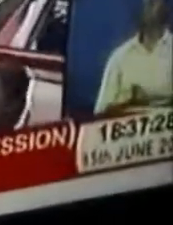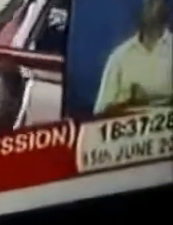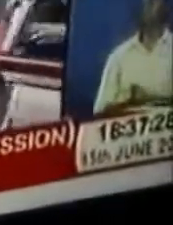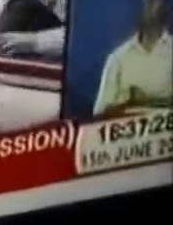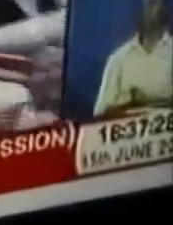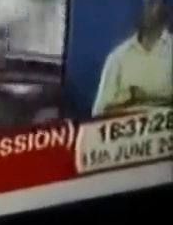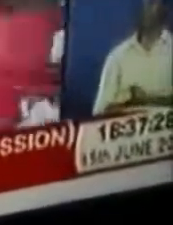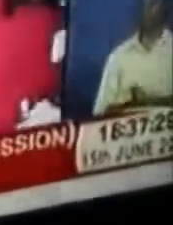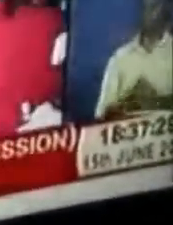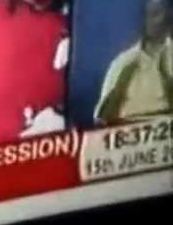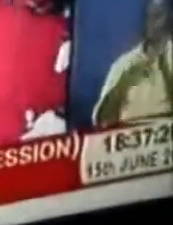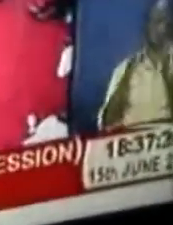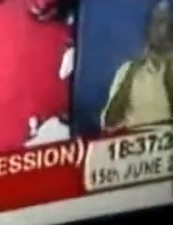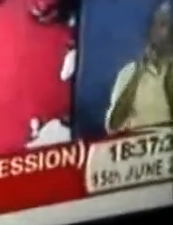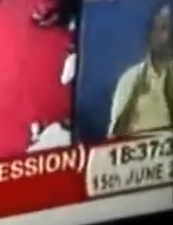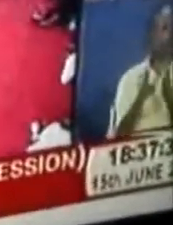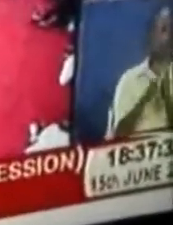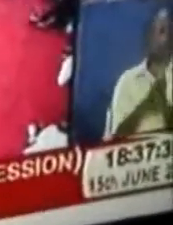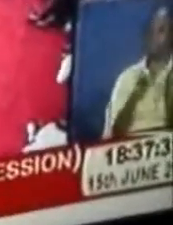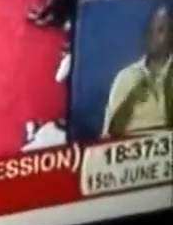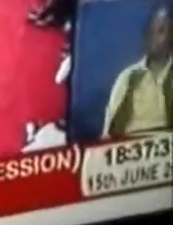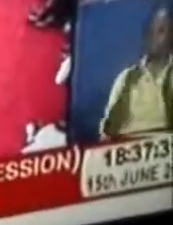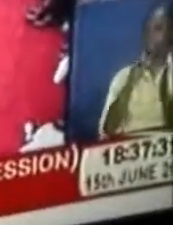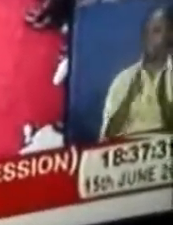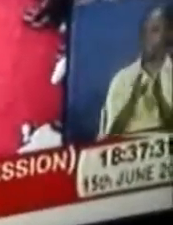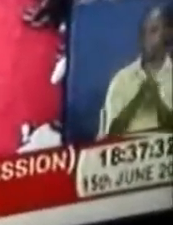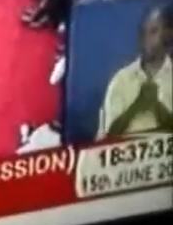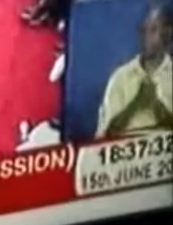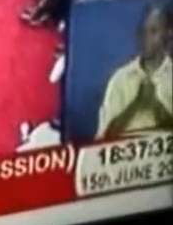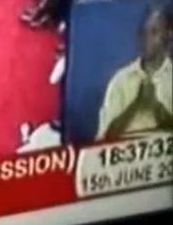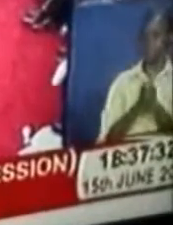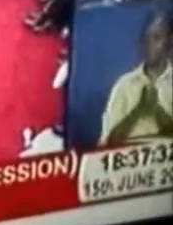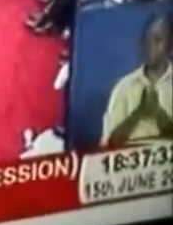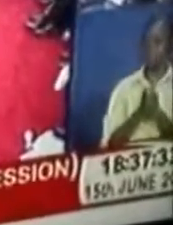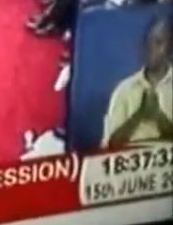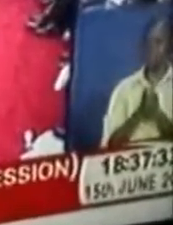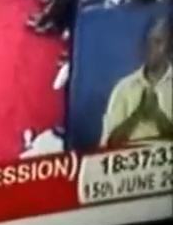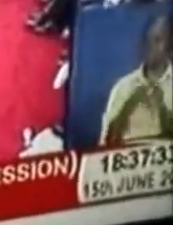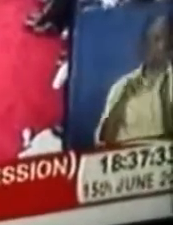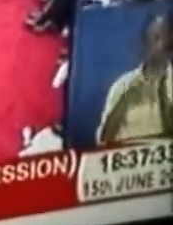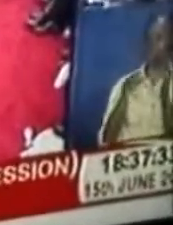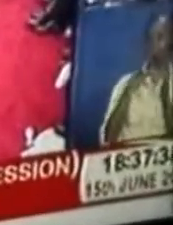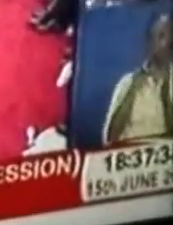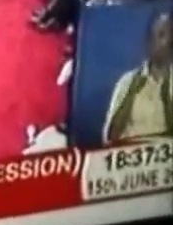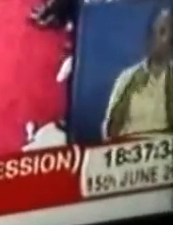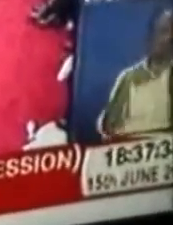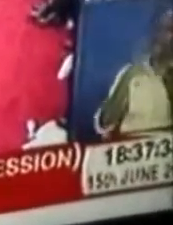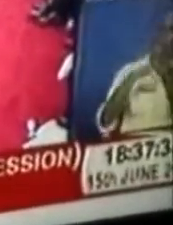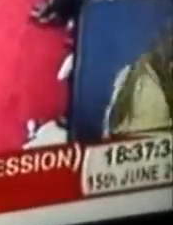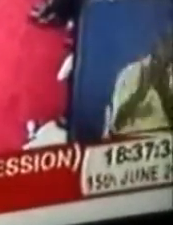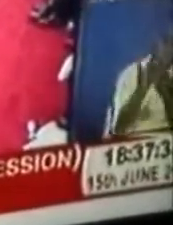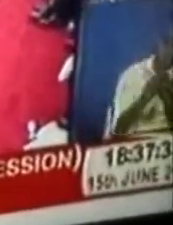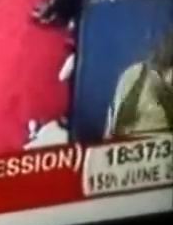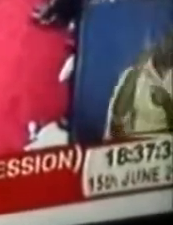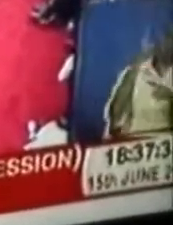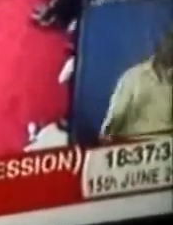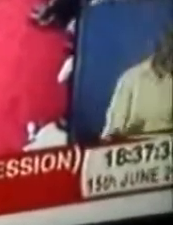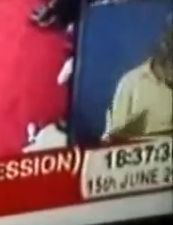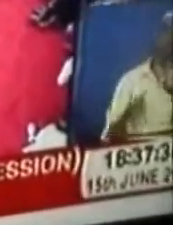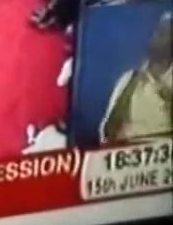what? Point of order, Mr. Speaker. Point of order, Mr. Speaker. Point of order. I propose 1 year, Mr.